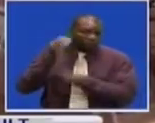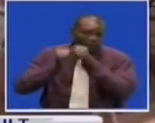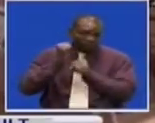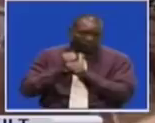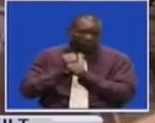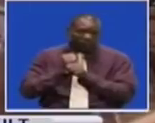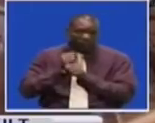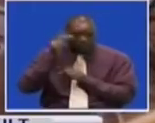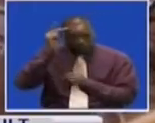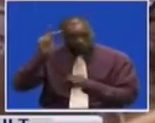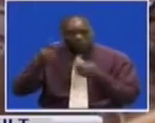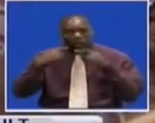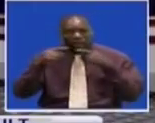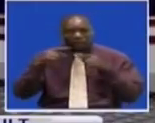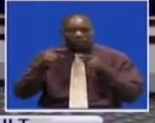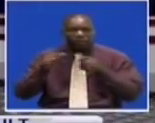News, Kitwe.